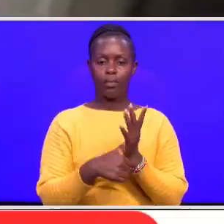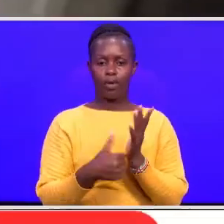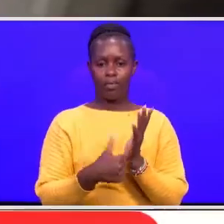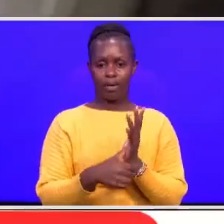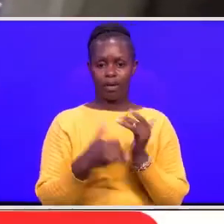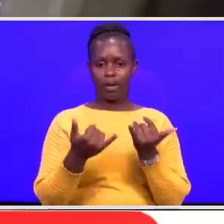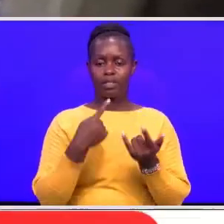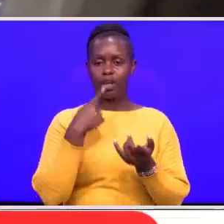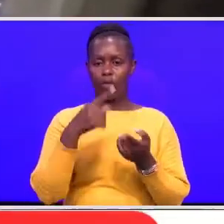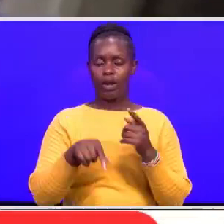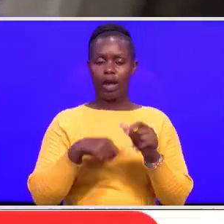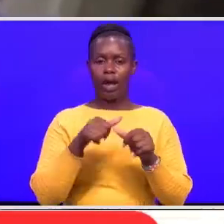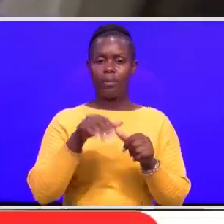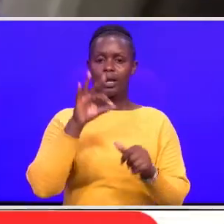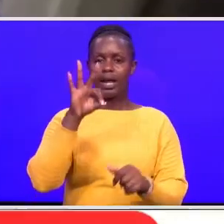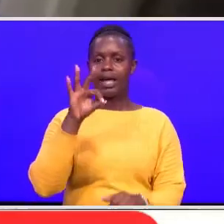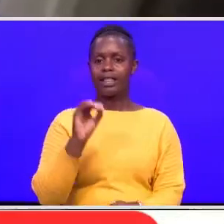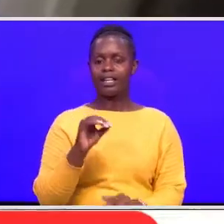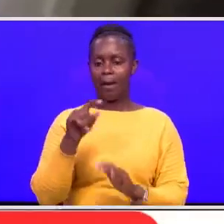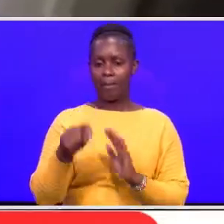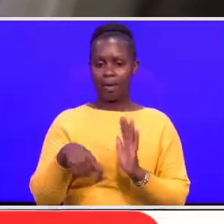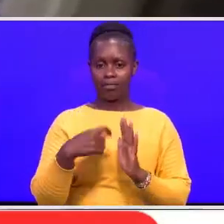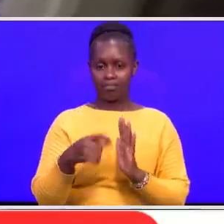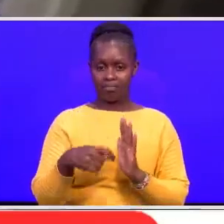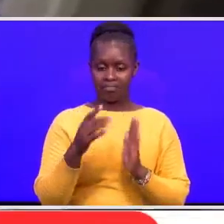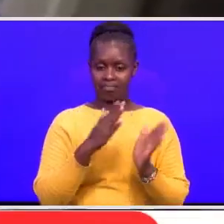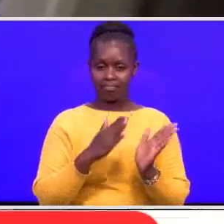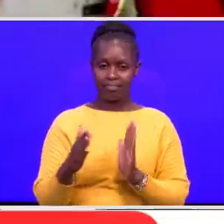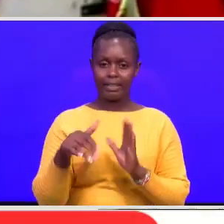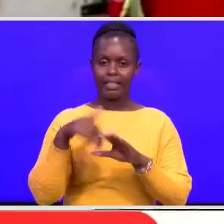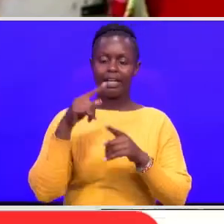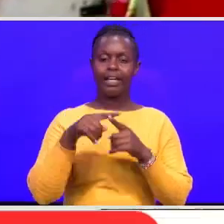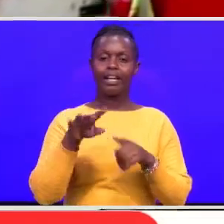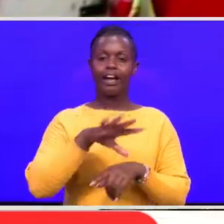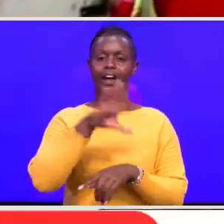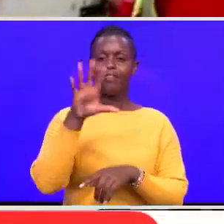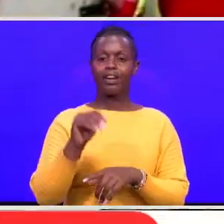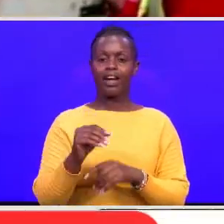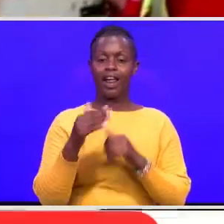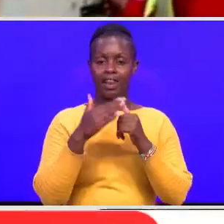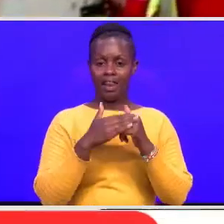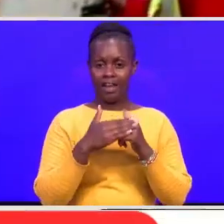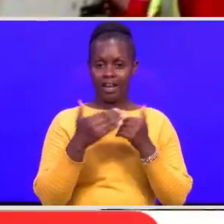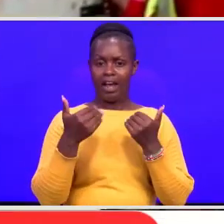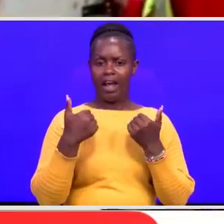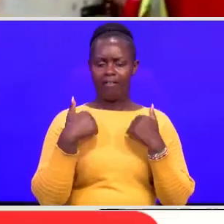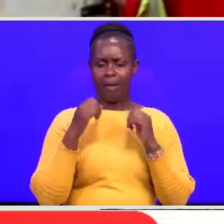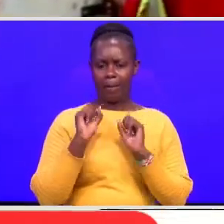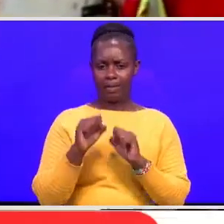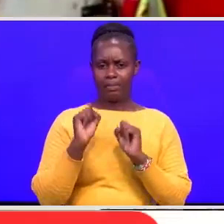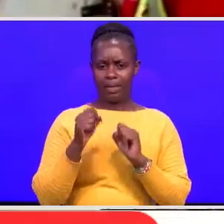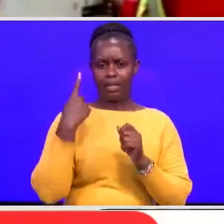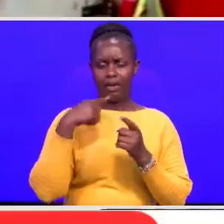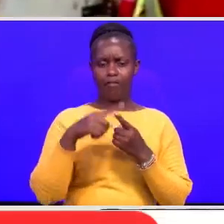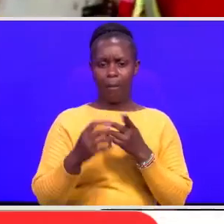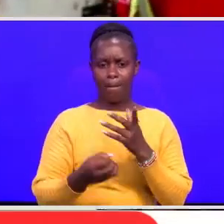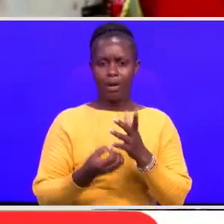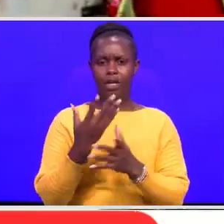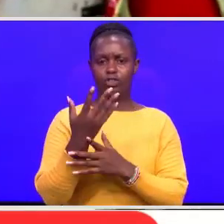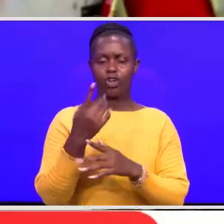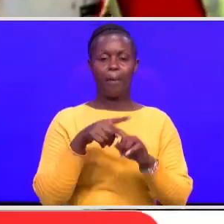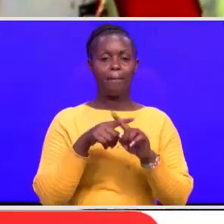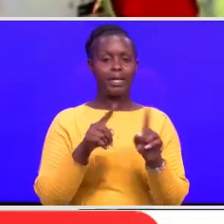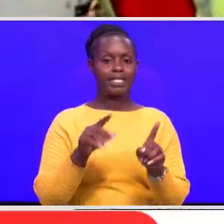about 30 vaccine manufacturing plants in Africa. 9 do have adequate capacity for production. However, only